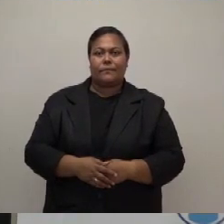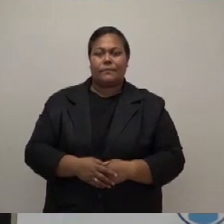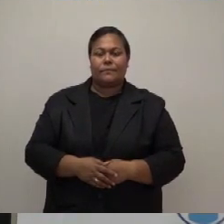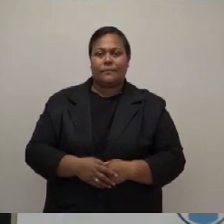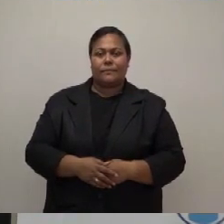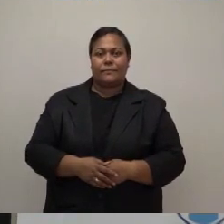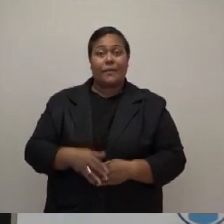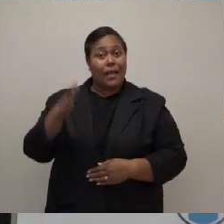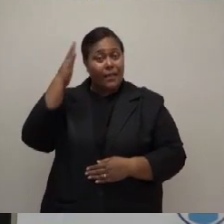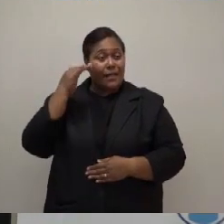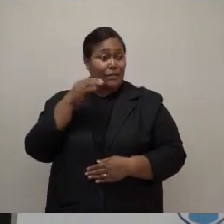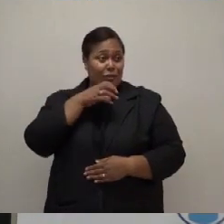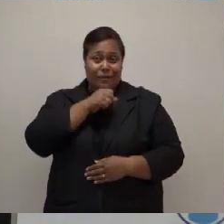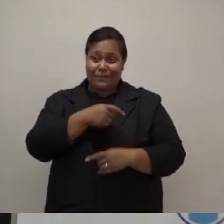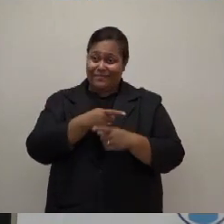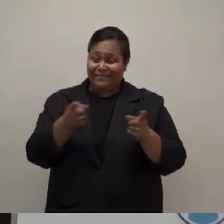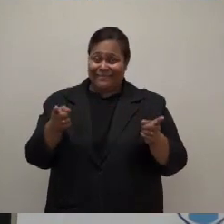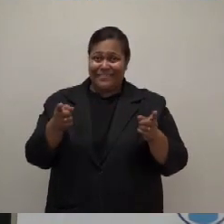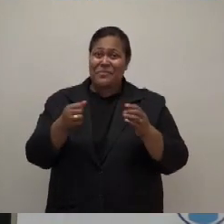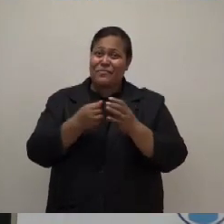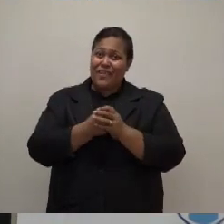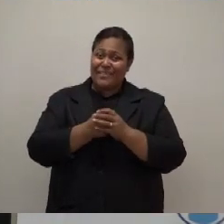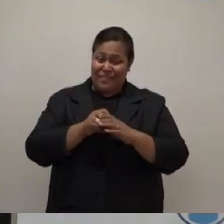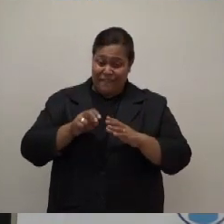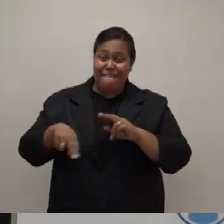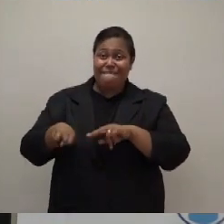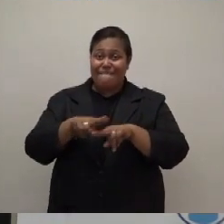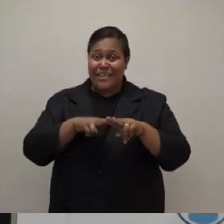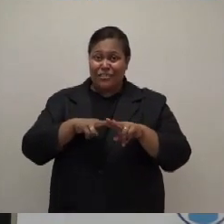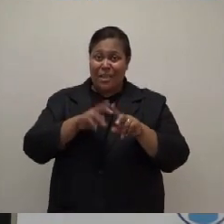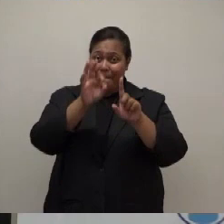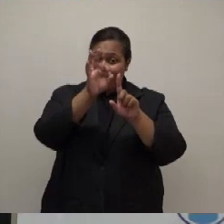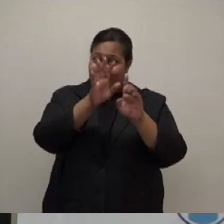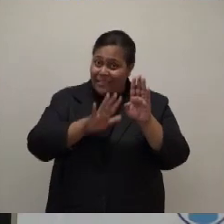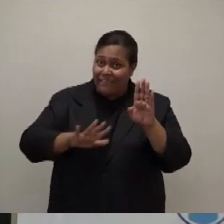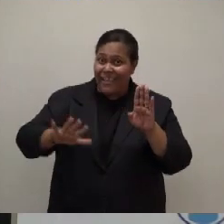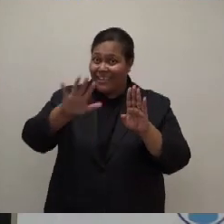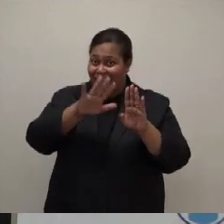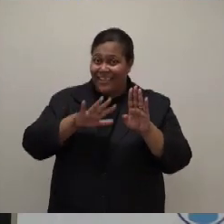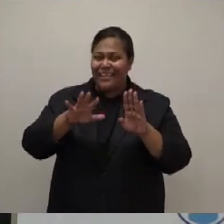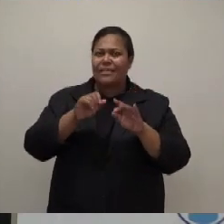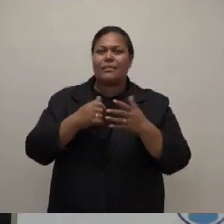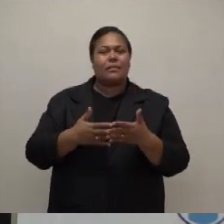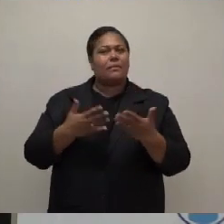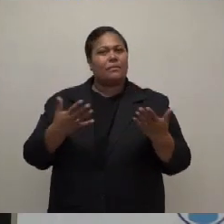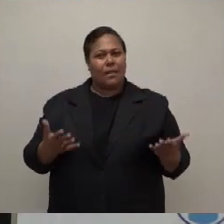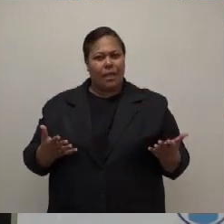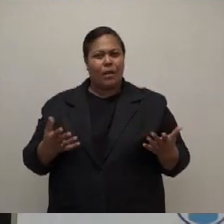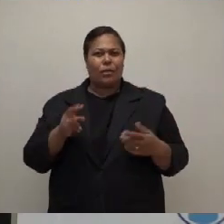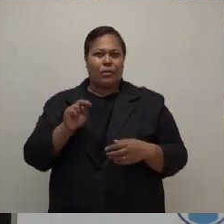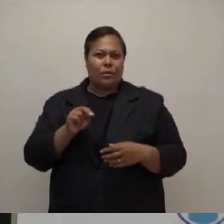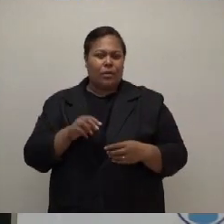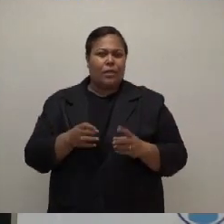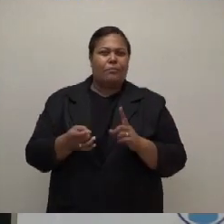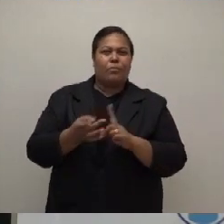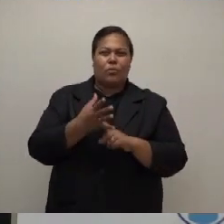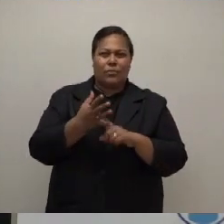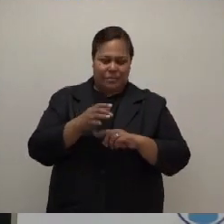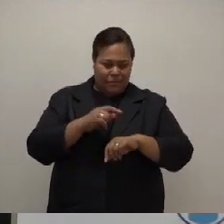Ladies and gentlemen and friends, Fiji and the Pacific as a whole is in a coveted position at a consequential moment in